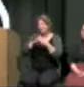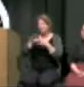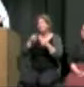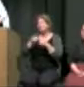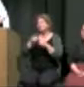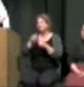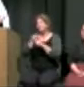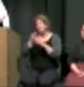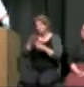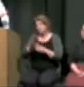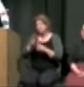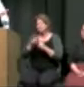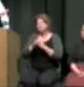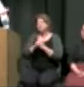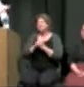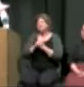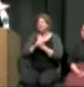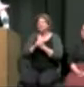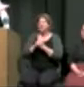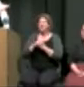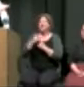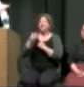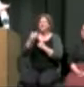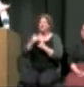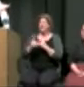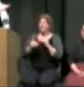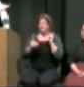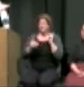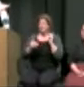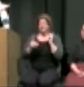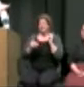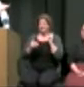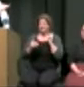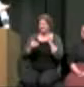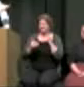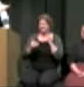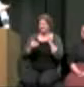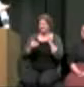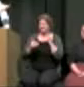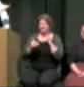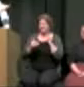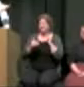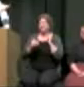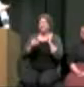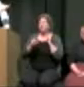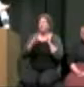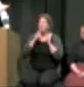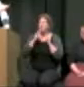So, and then right here is